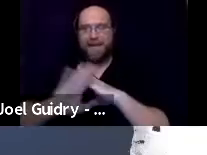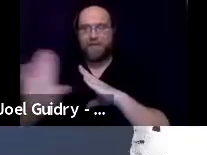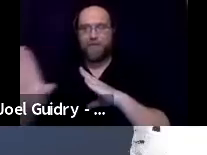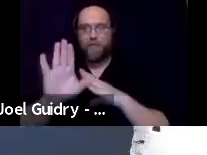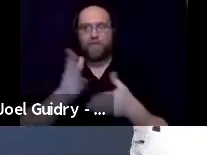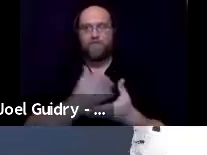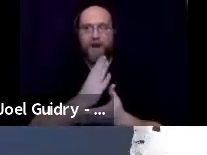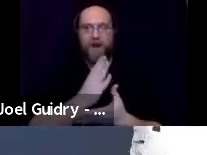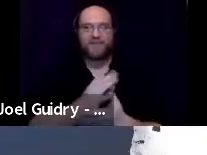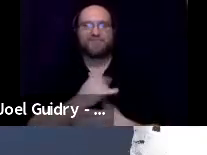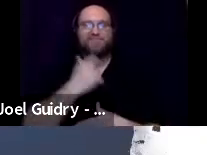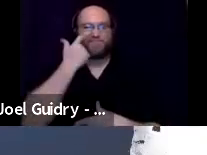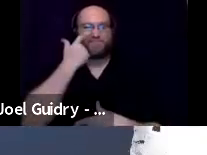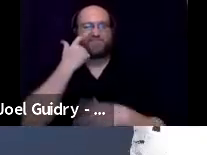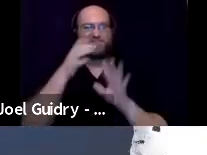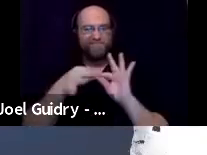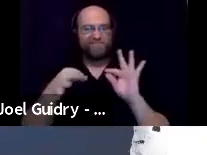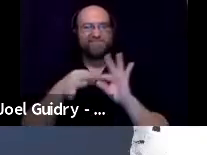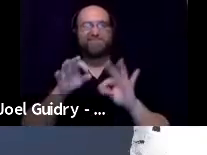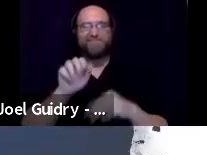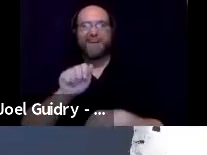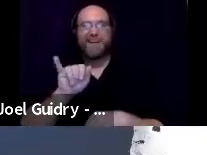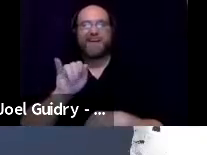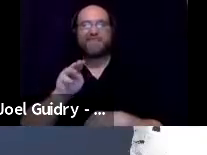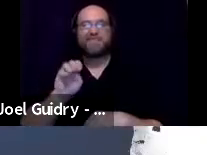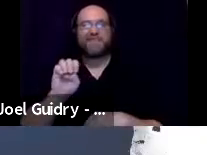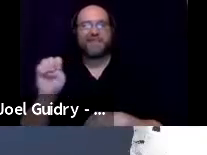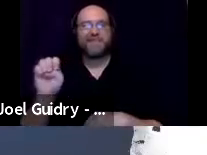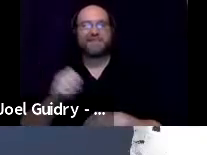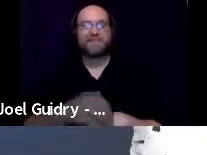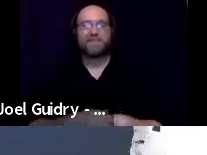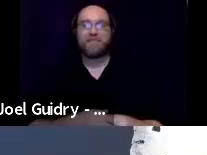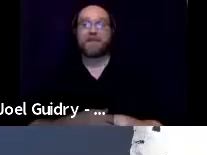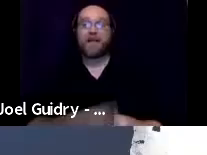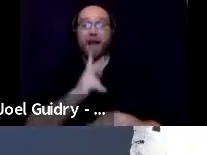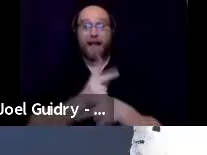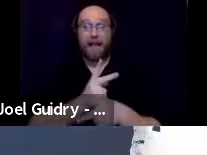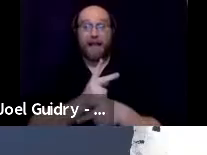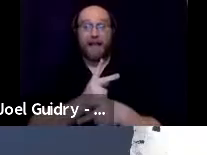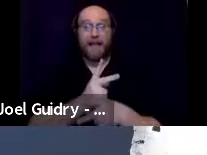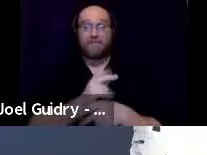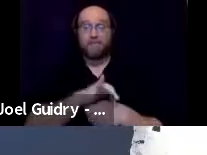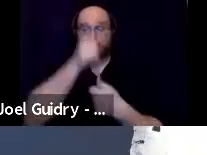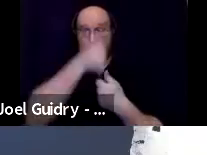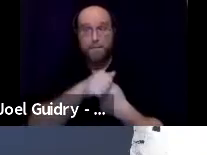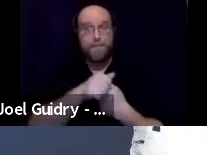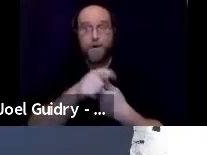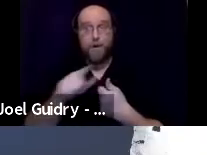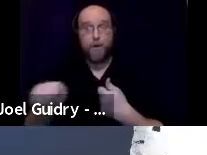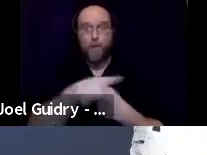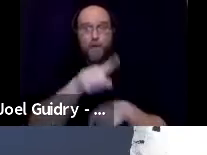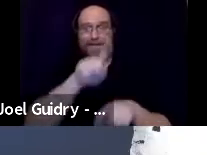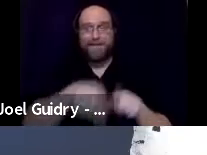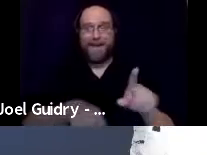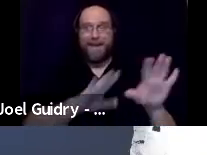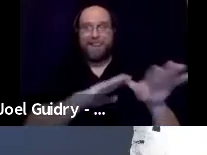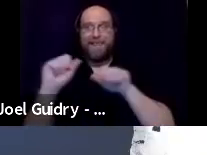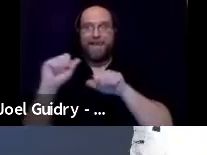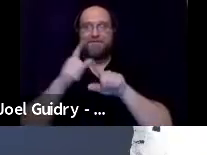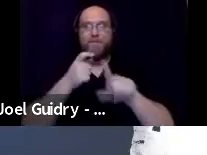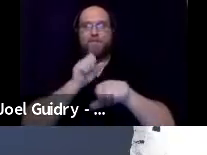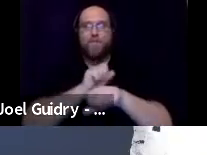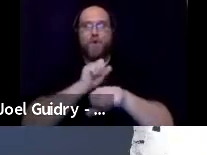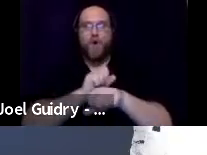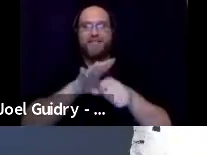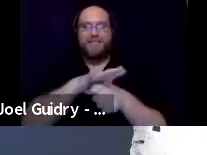about. Keeping in mind that you can't leave the work site. It doesn't mean that you necessarily have to be right